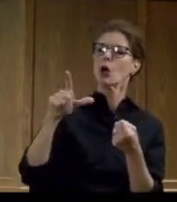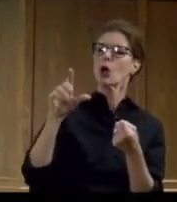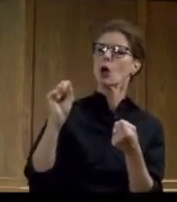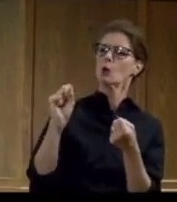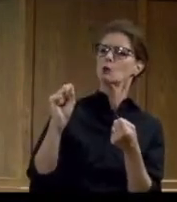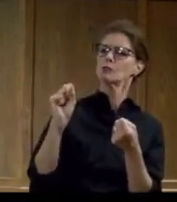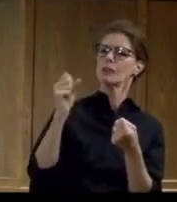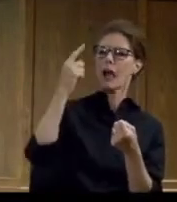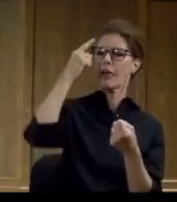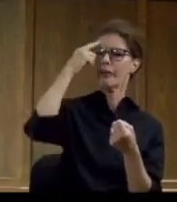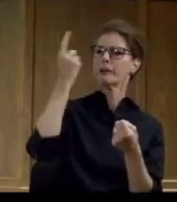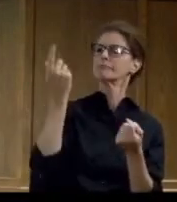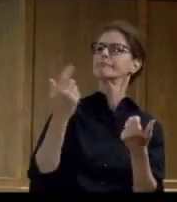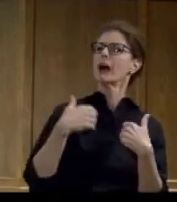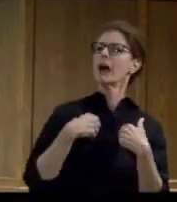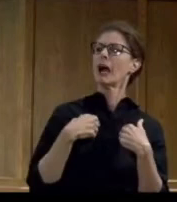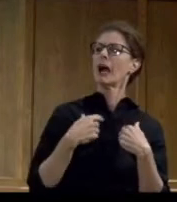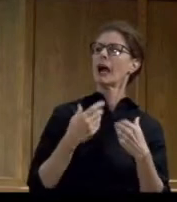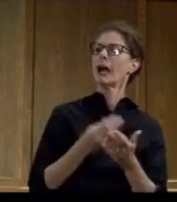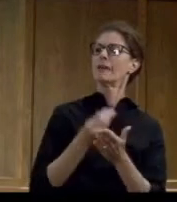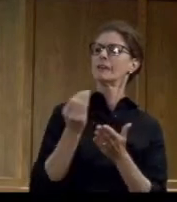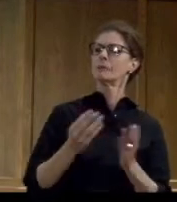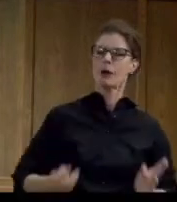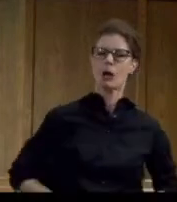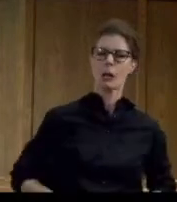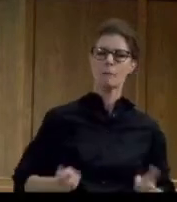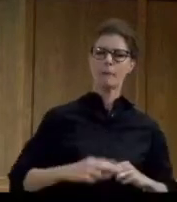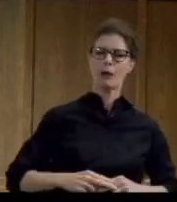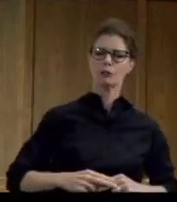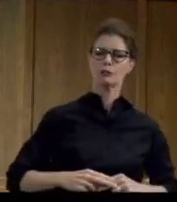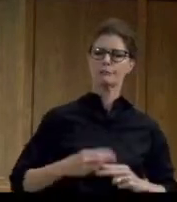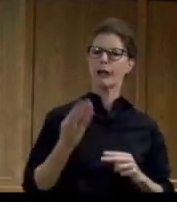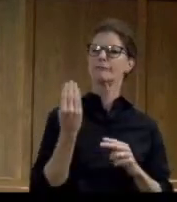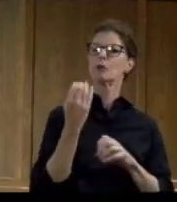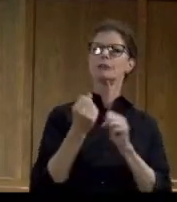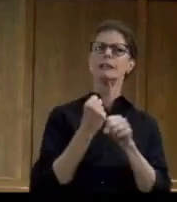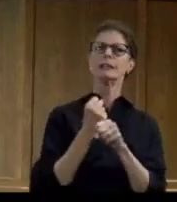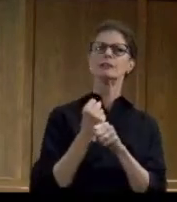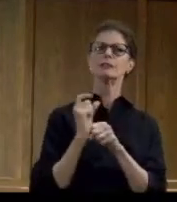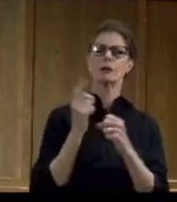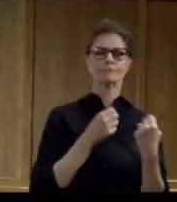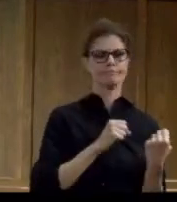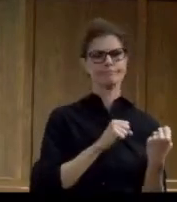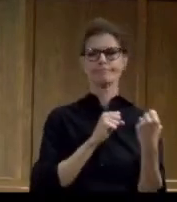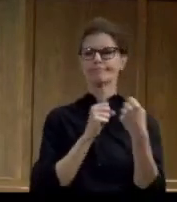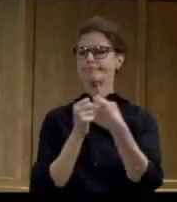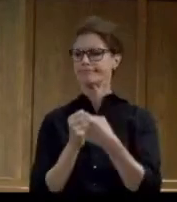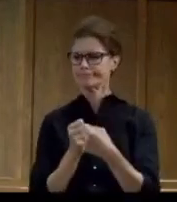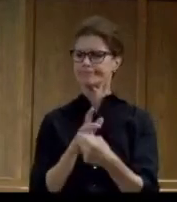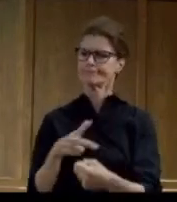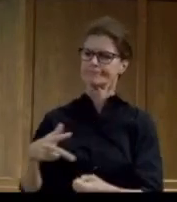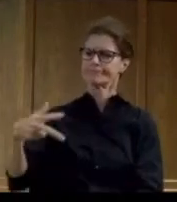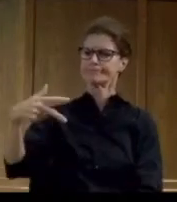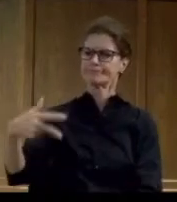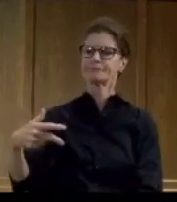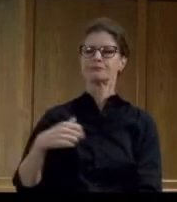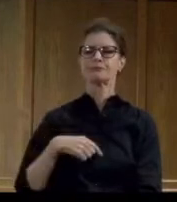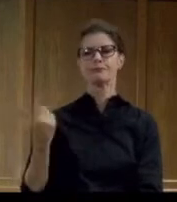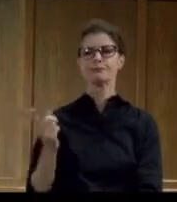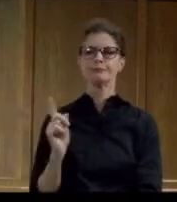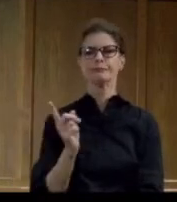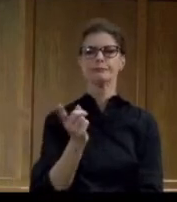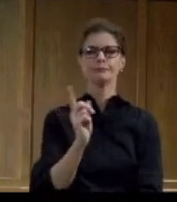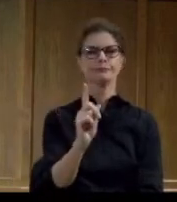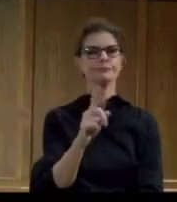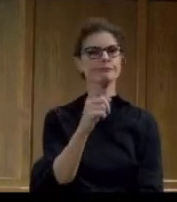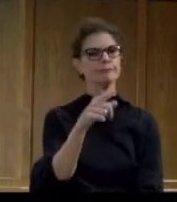bought a belt in like 14 years. I think I'm going to buy a belt. And so I stop, and I don't even know how much belts cost anymore. I have a belt, and I use it, and it's